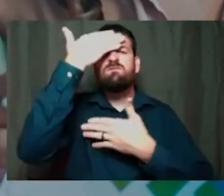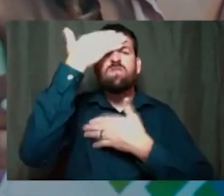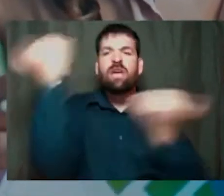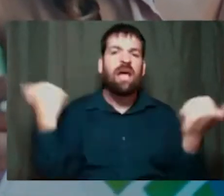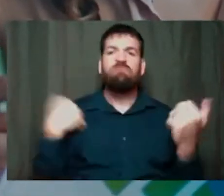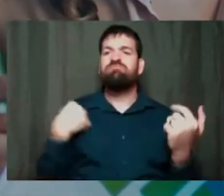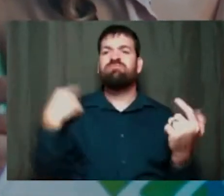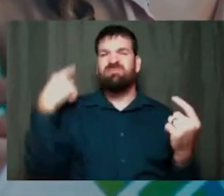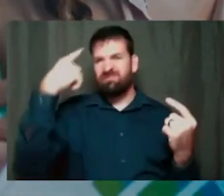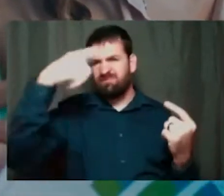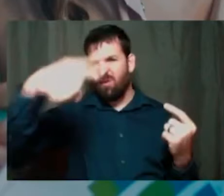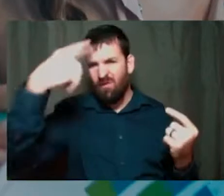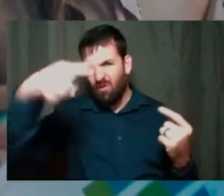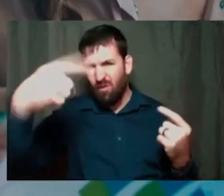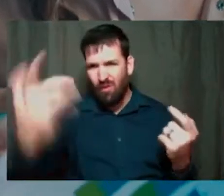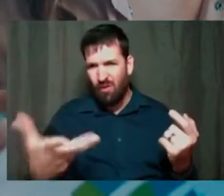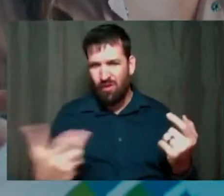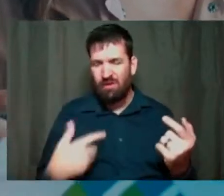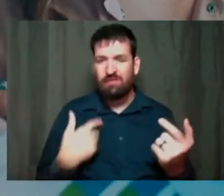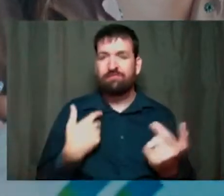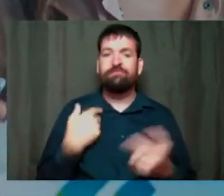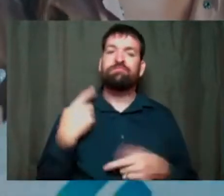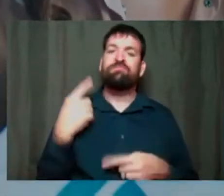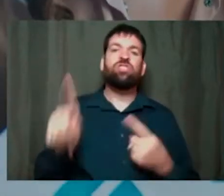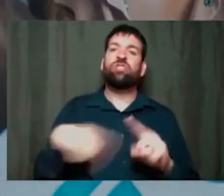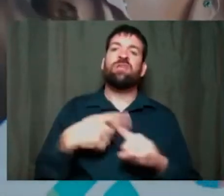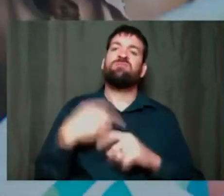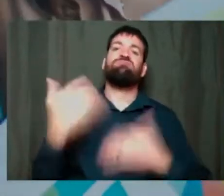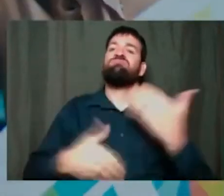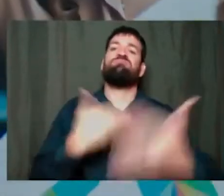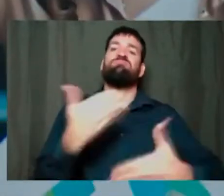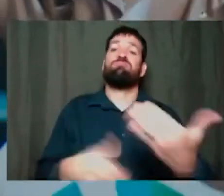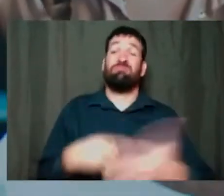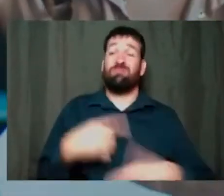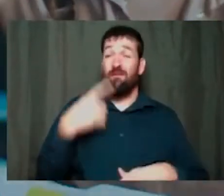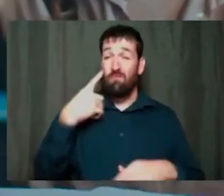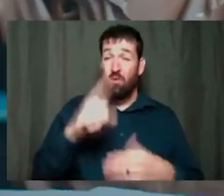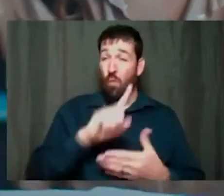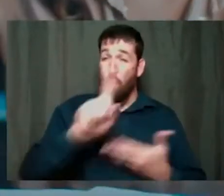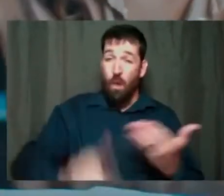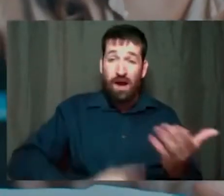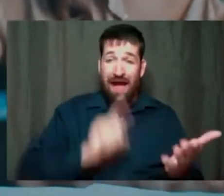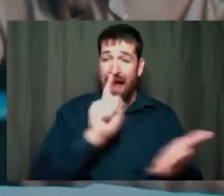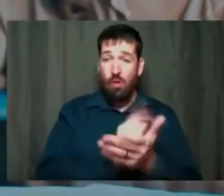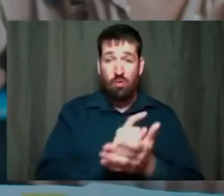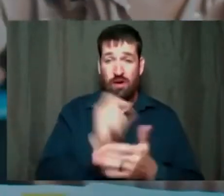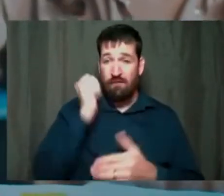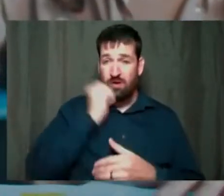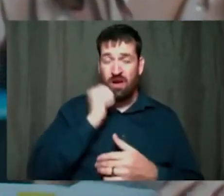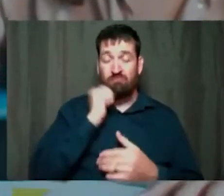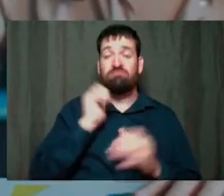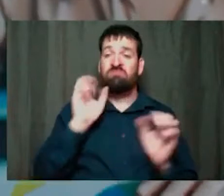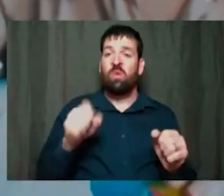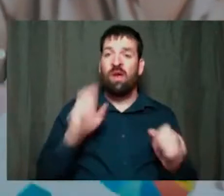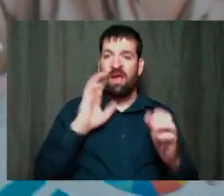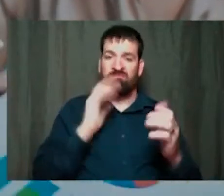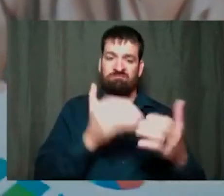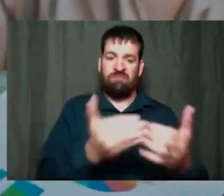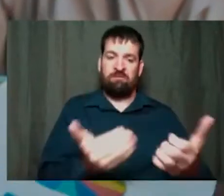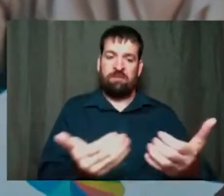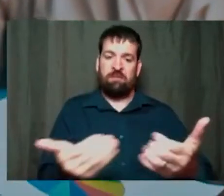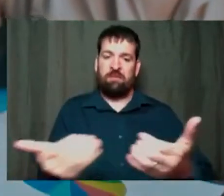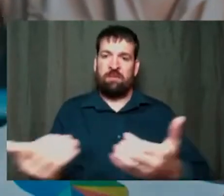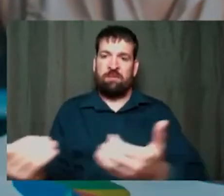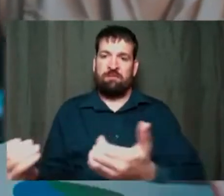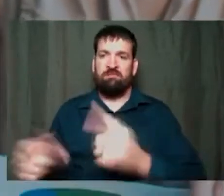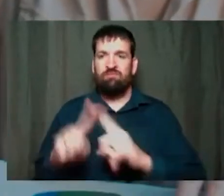And what we want to do is, even if it's just for 1 hour of every workday, and you can break it up in little bits and pieces, really